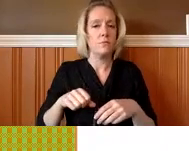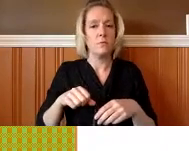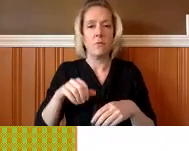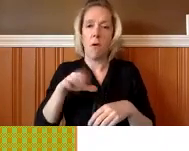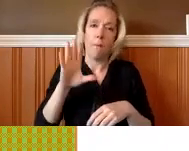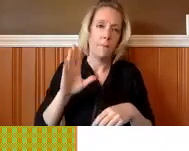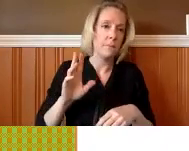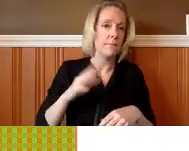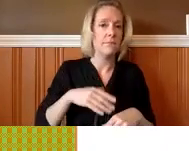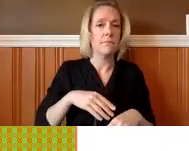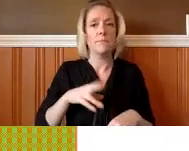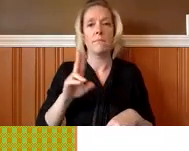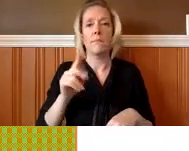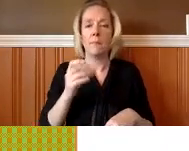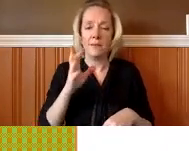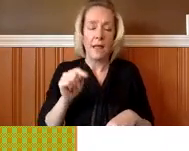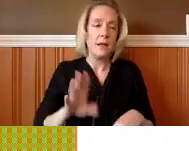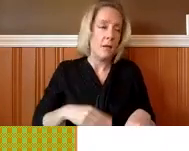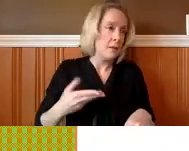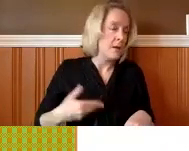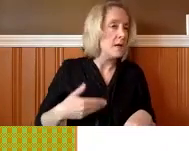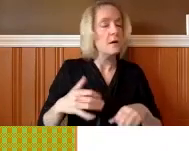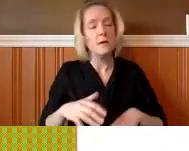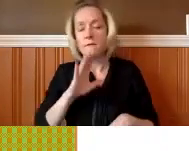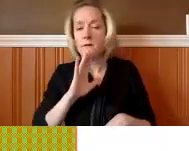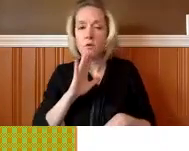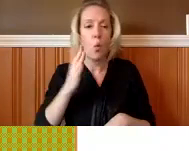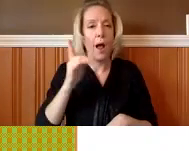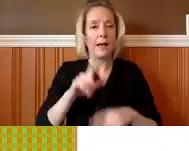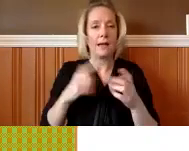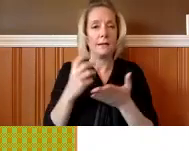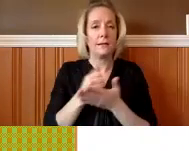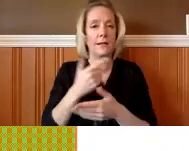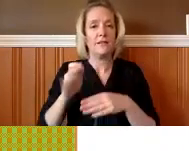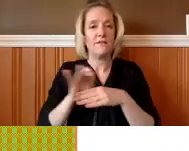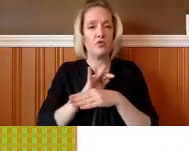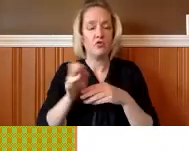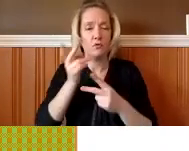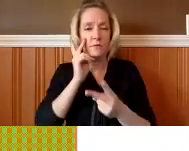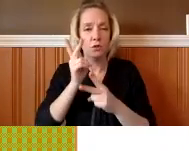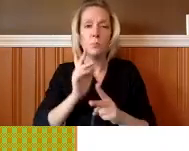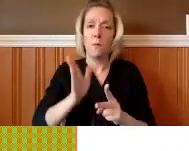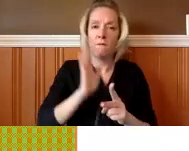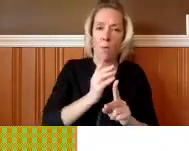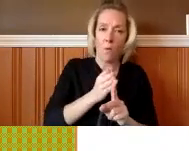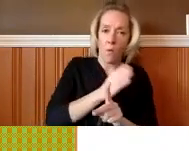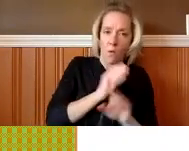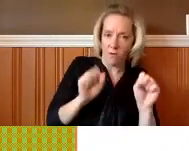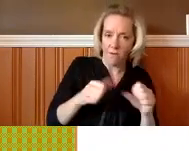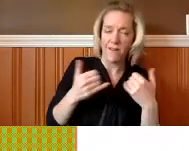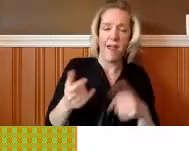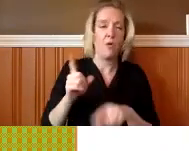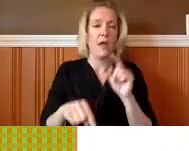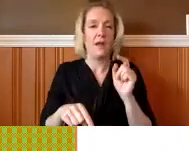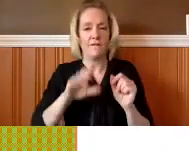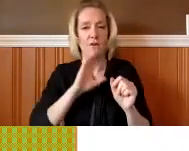because he cannot use his functional vision to complete the task that he did in a separate environment. So